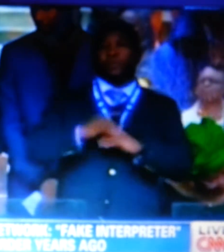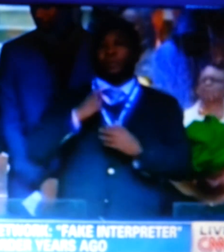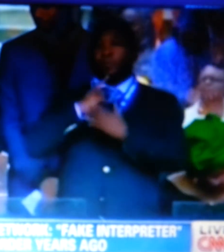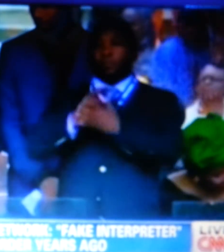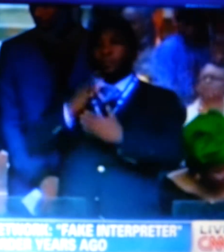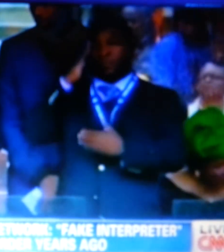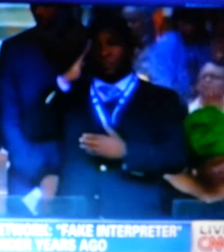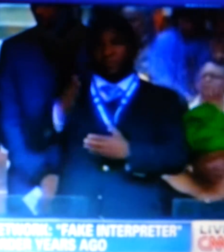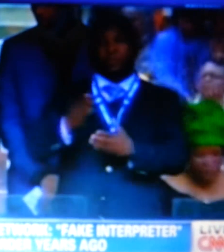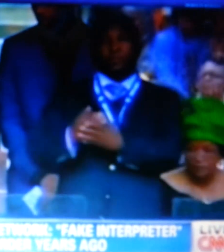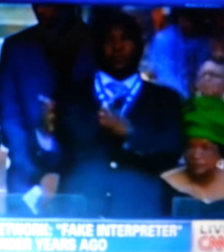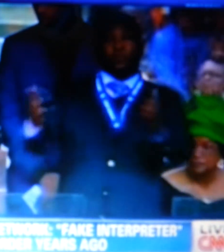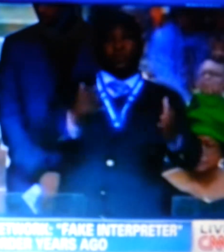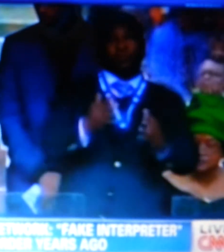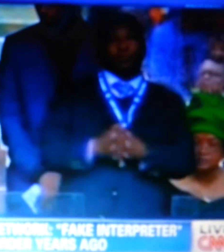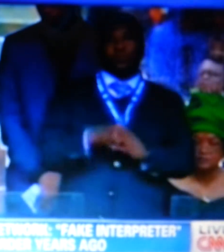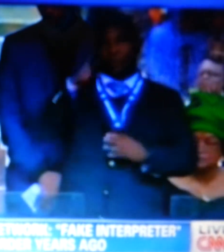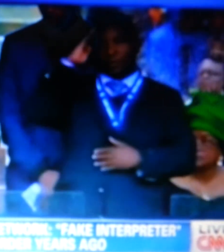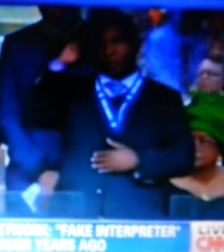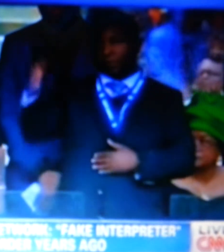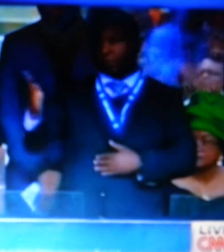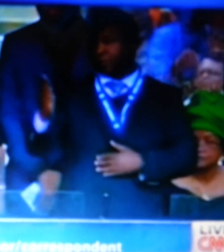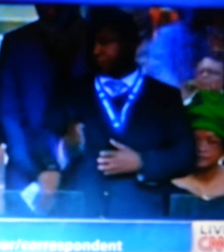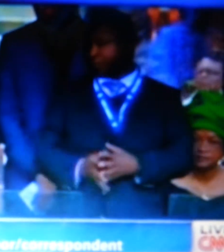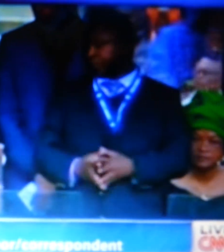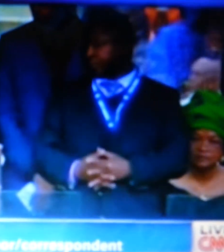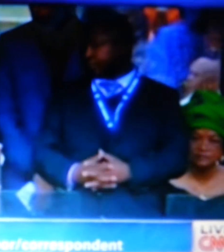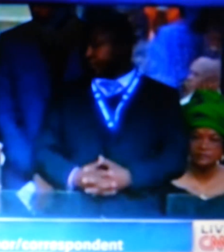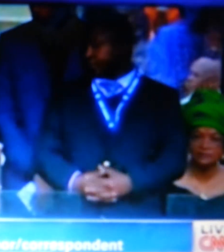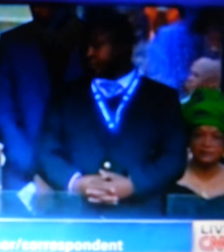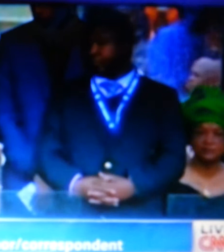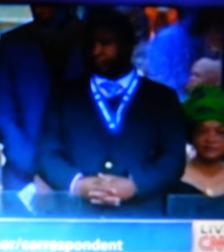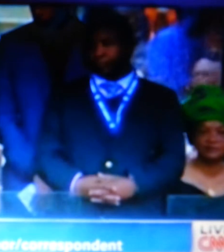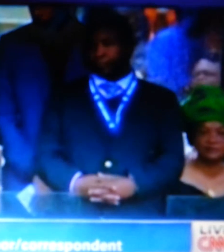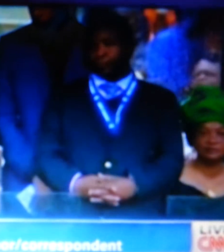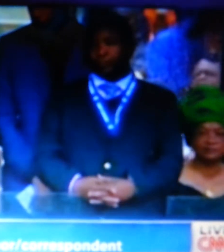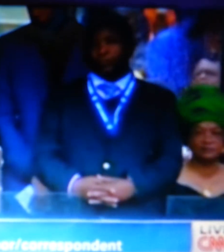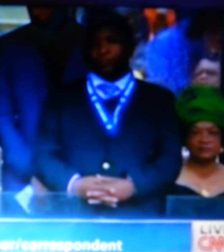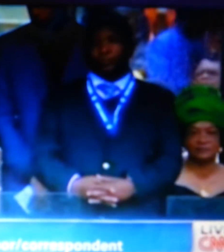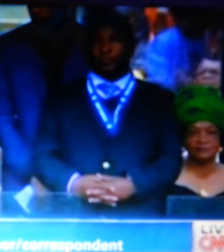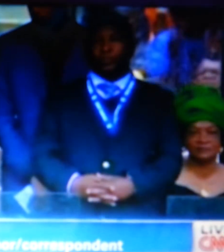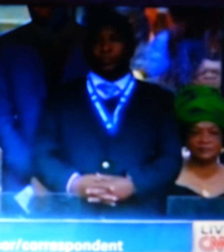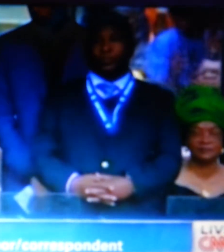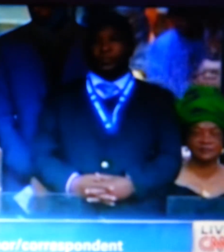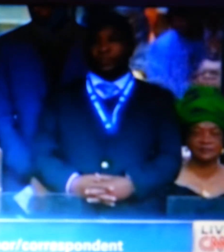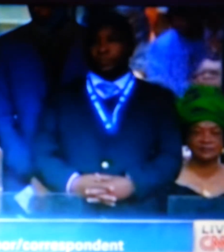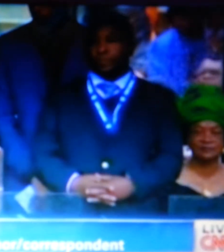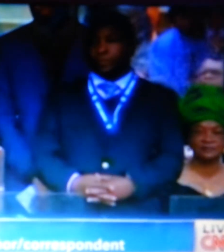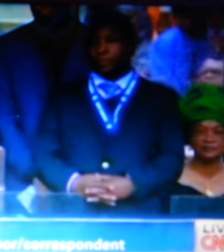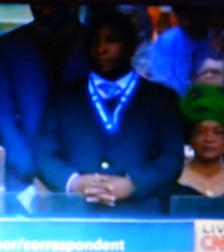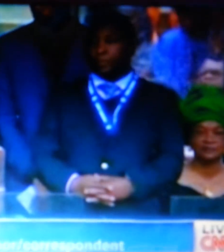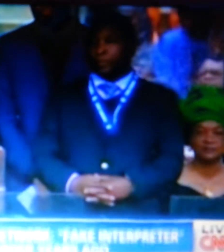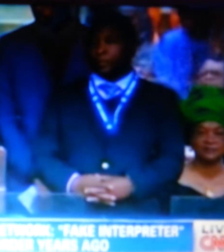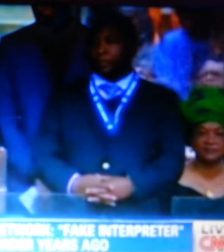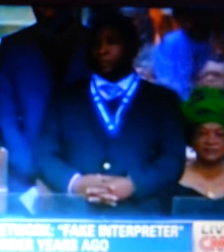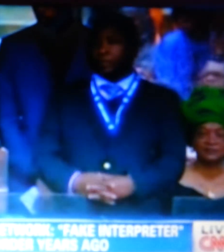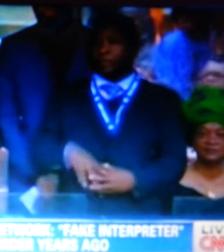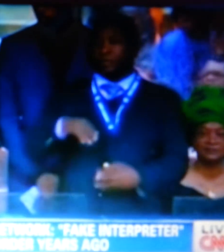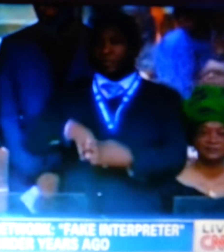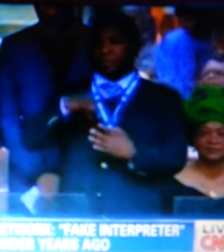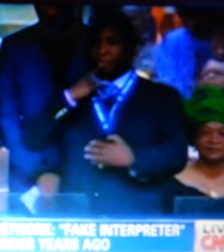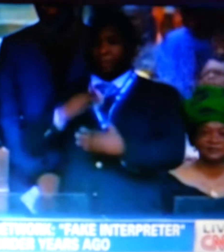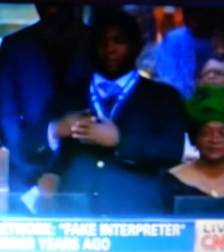Tuesday's very high-profile event. He was steps away from U.S. President Barack Obama, the U.N. Secretary General, the Brazilian President, and more.